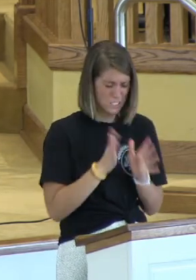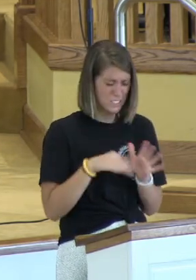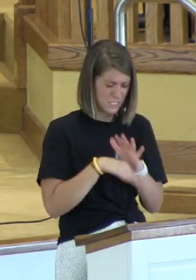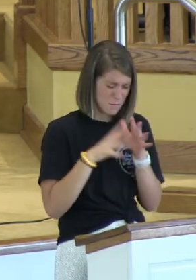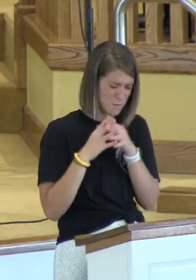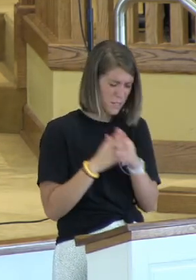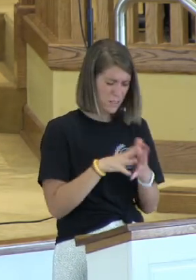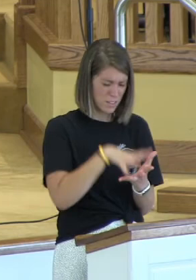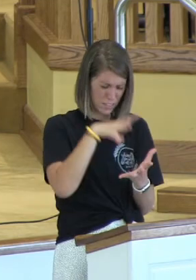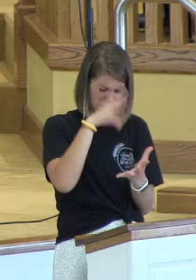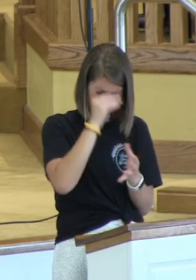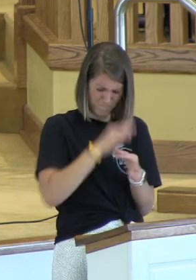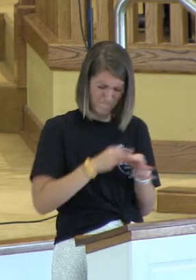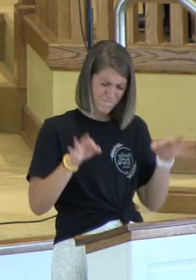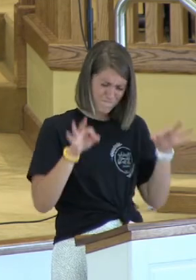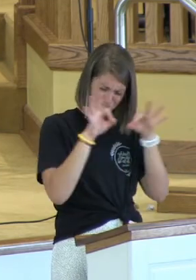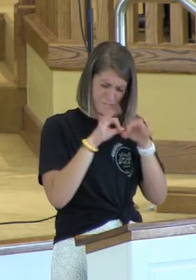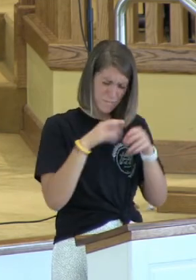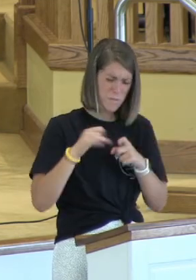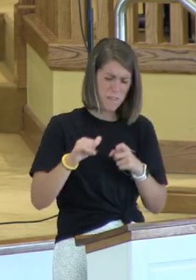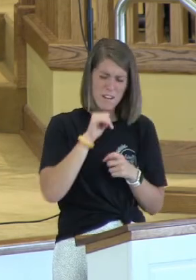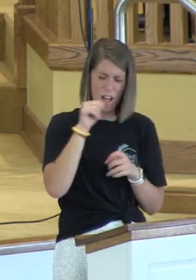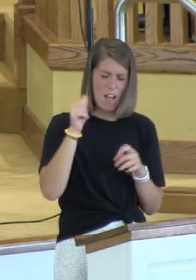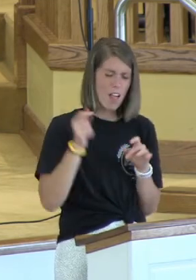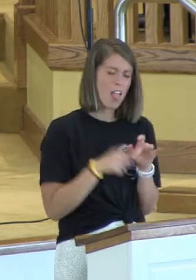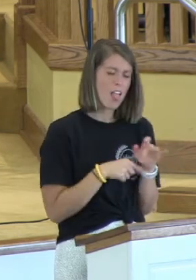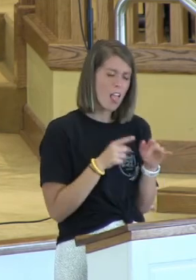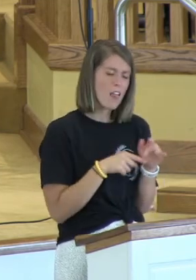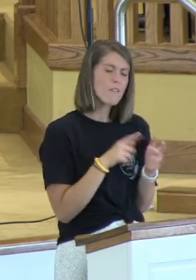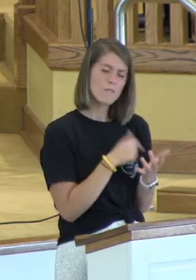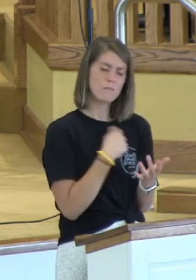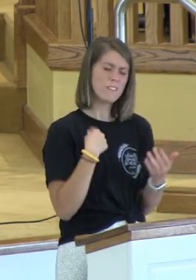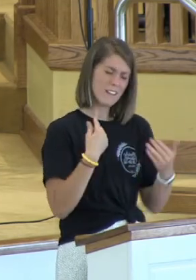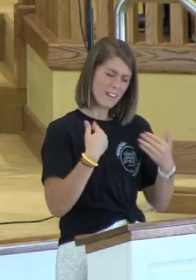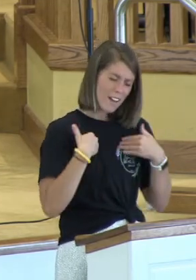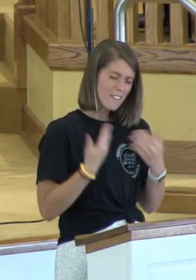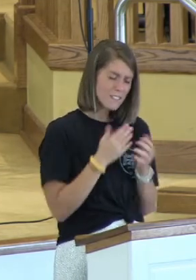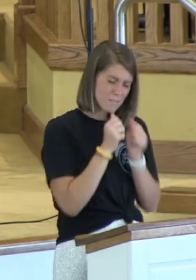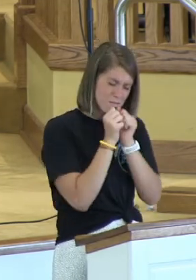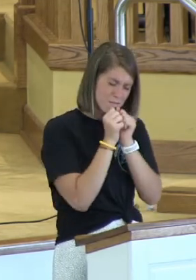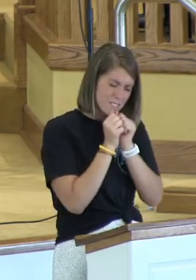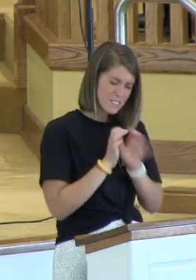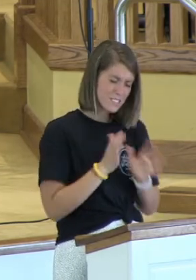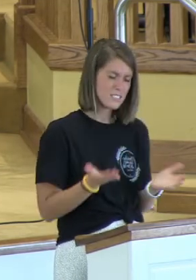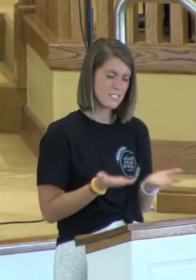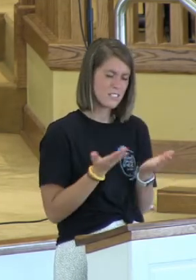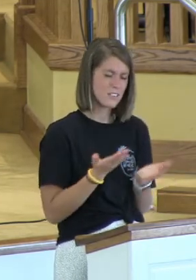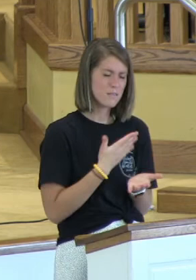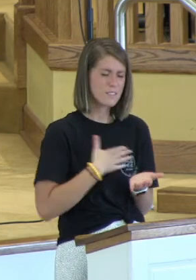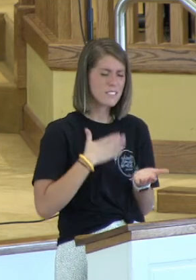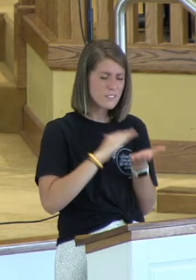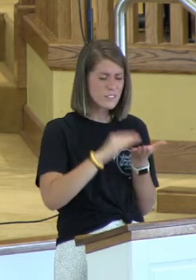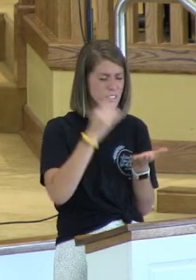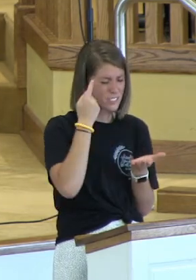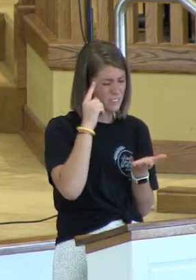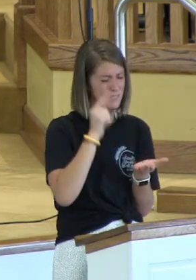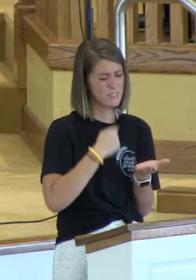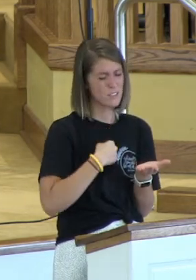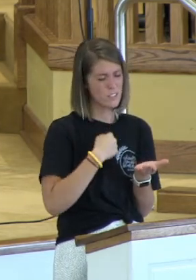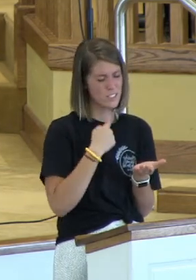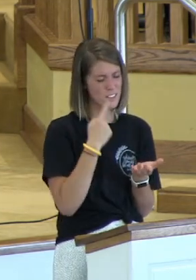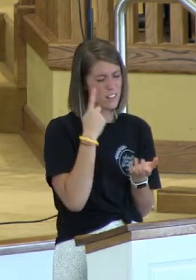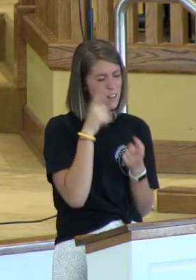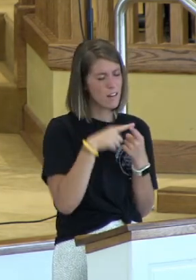valuable lesson from it, and to not take for granted what we have. Lord, forgive me for even thinking